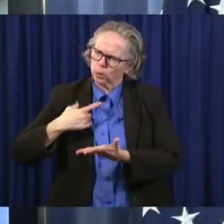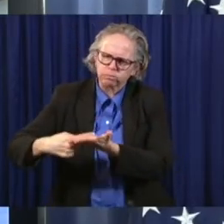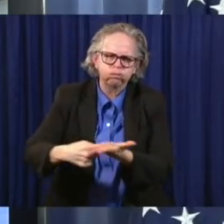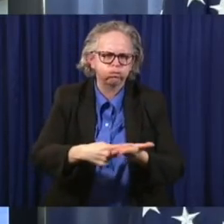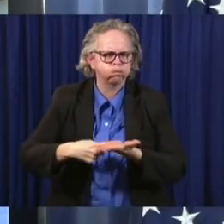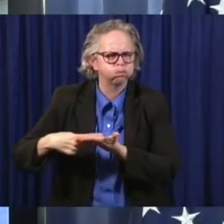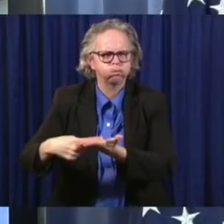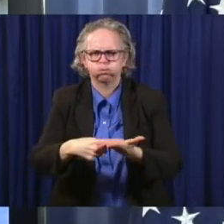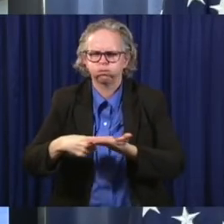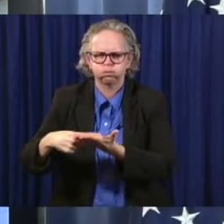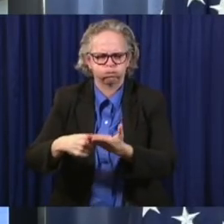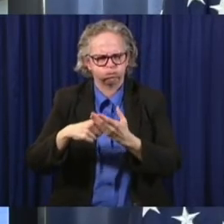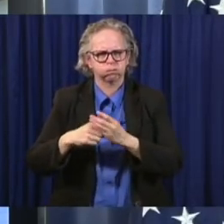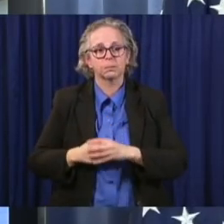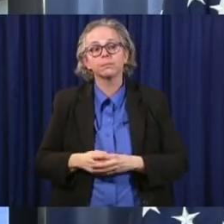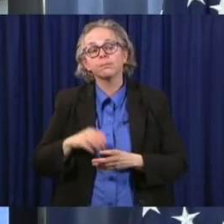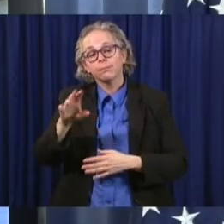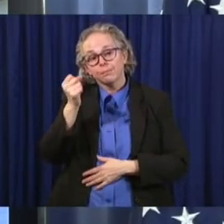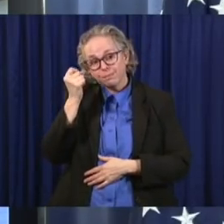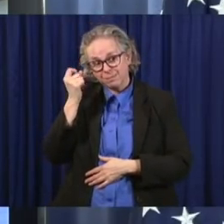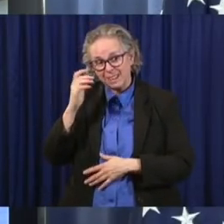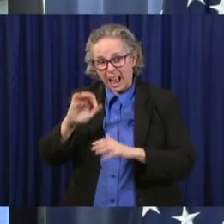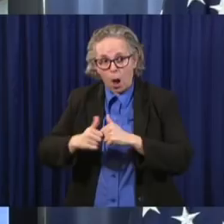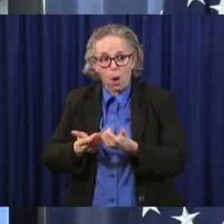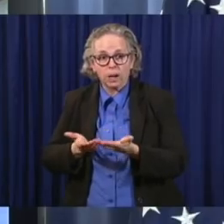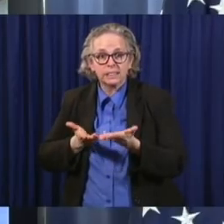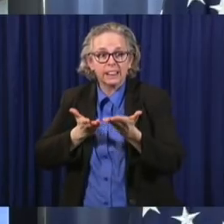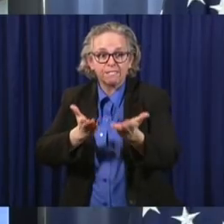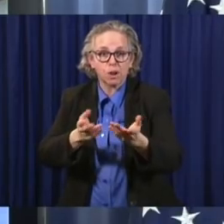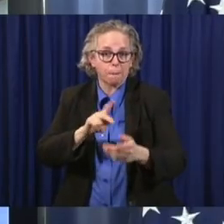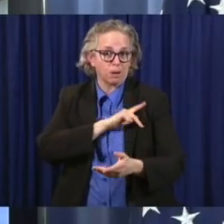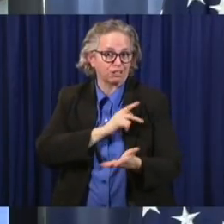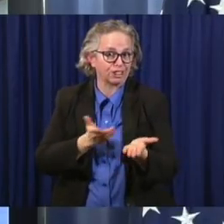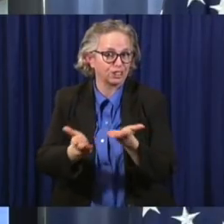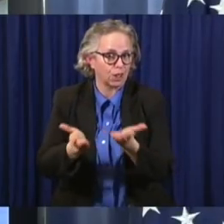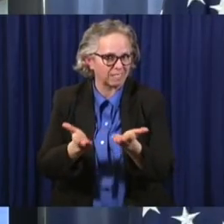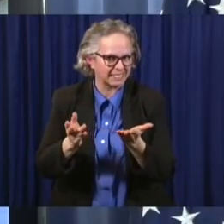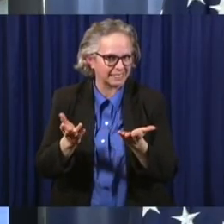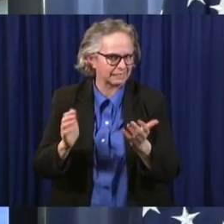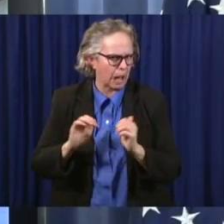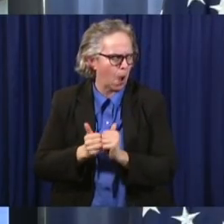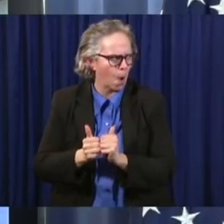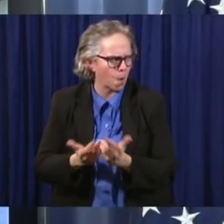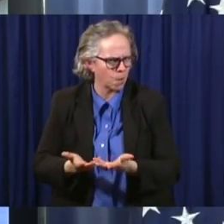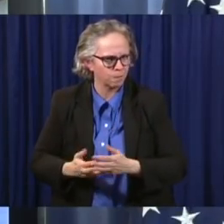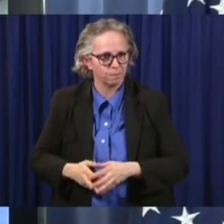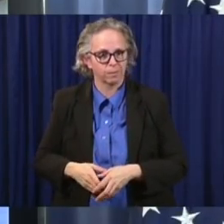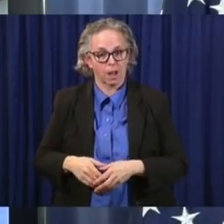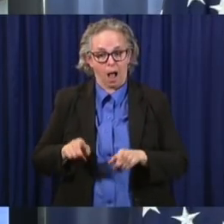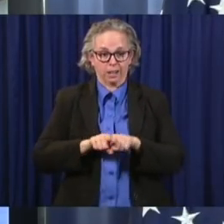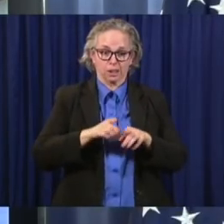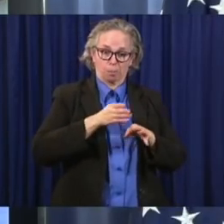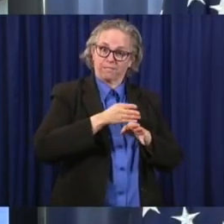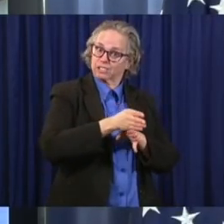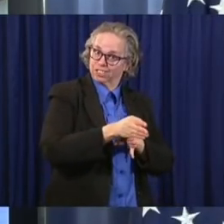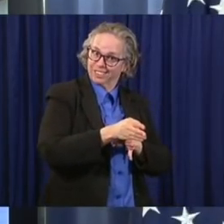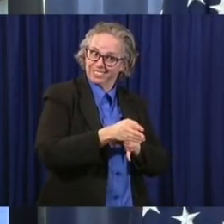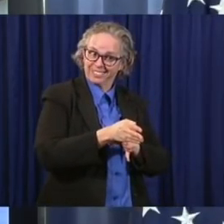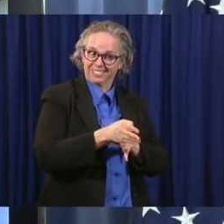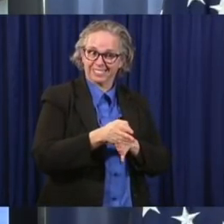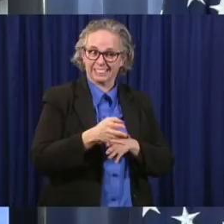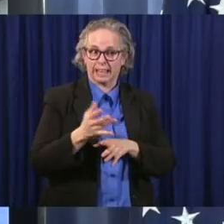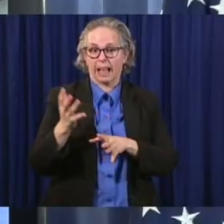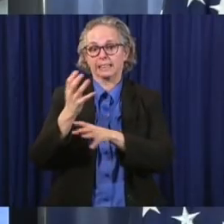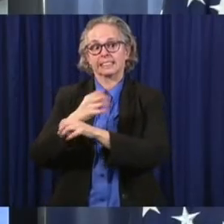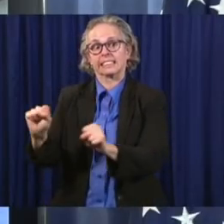really how to deliver that personal service from the client to the professional and the safest manner and